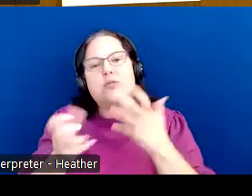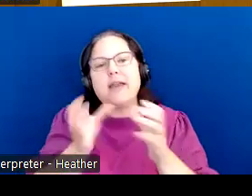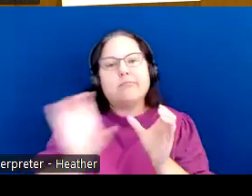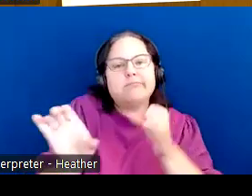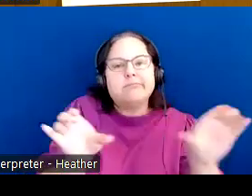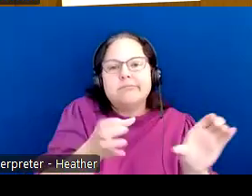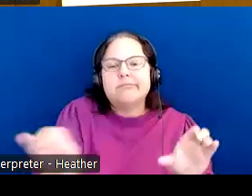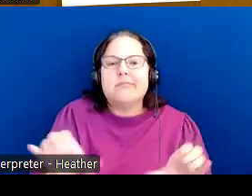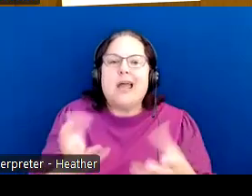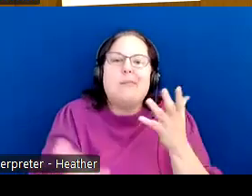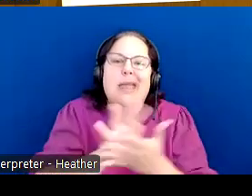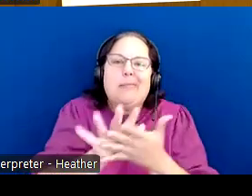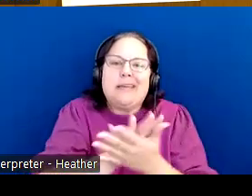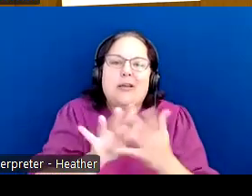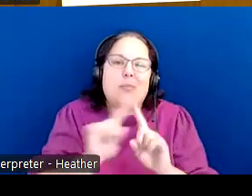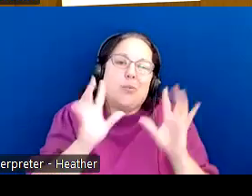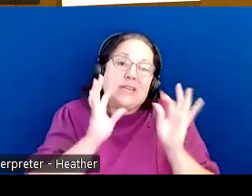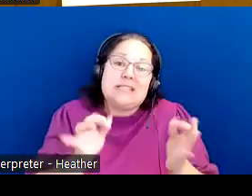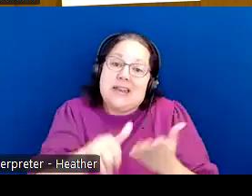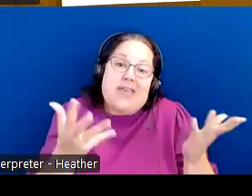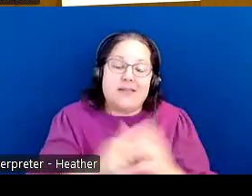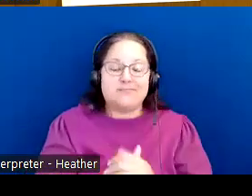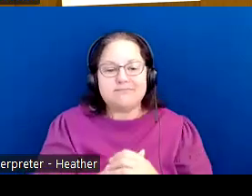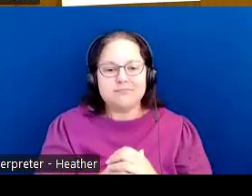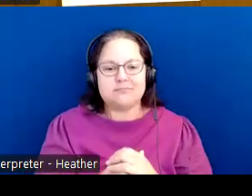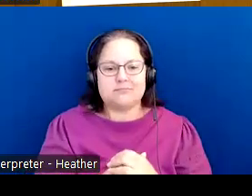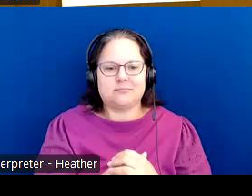an arbitrary, but that's what we decided.